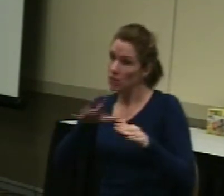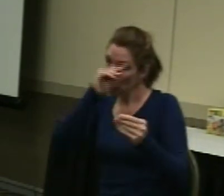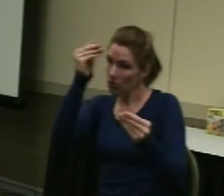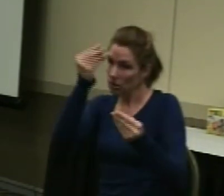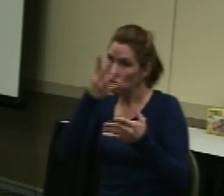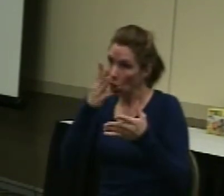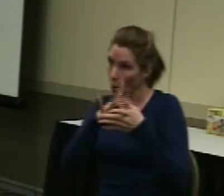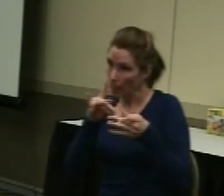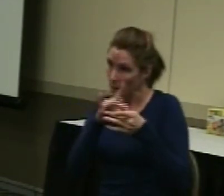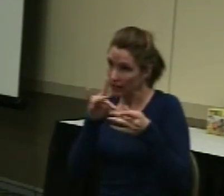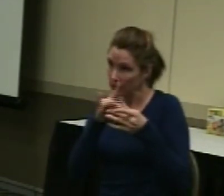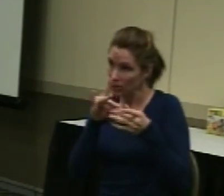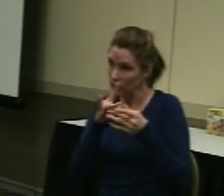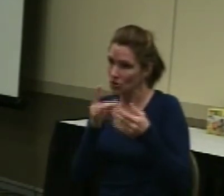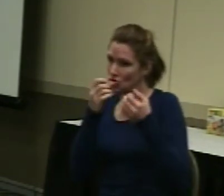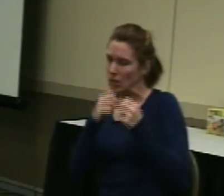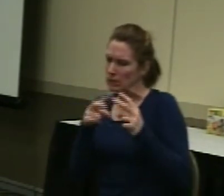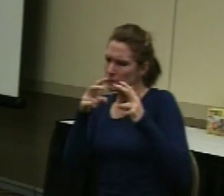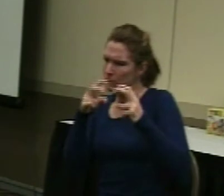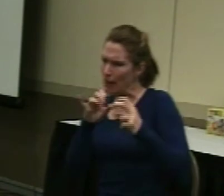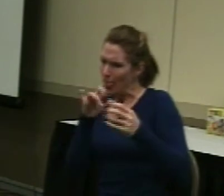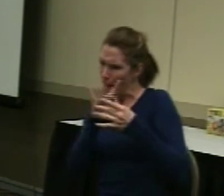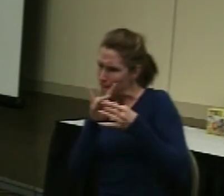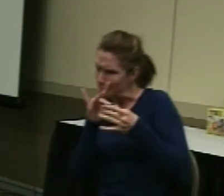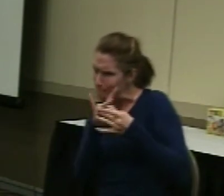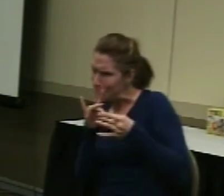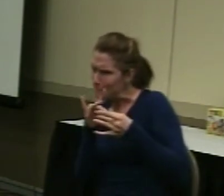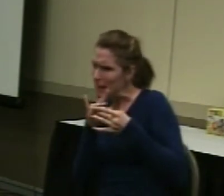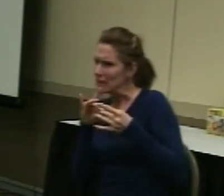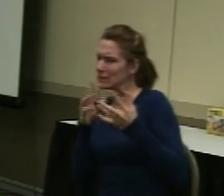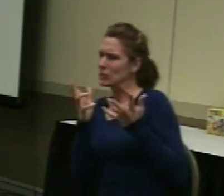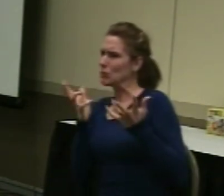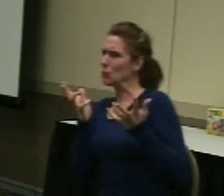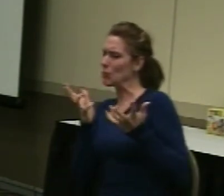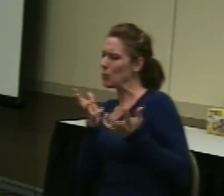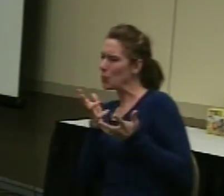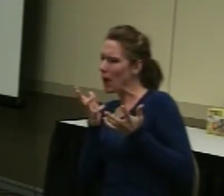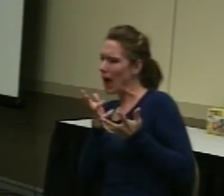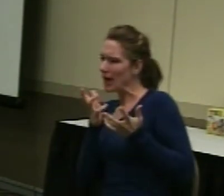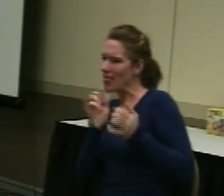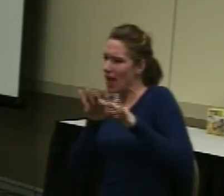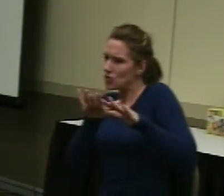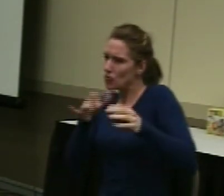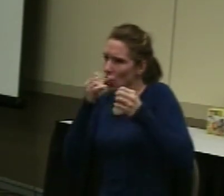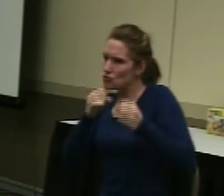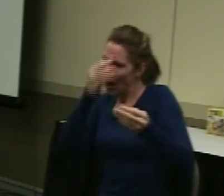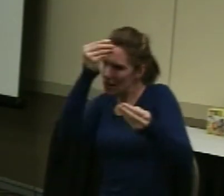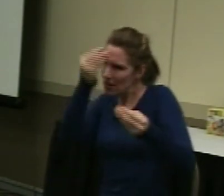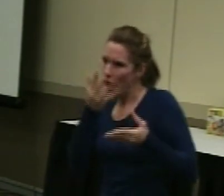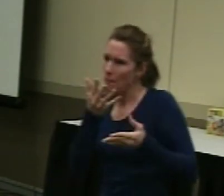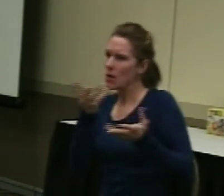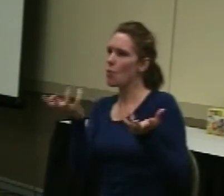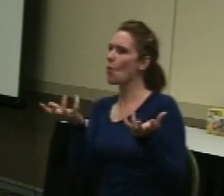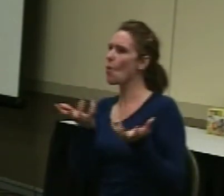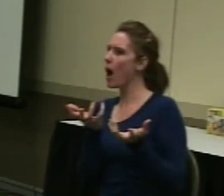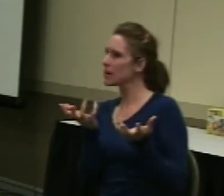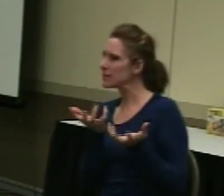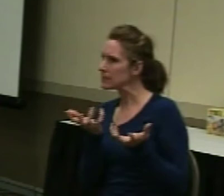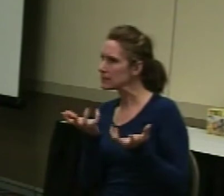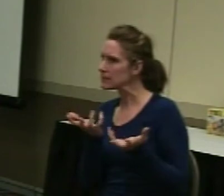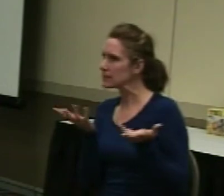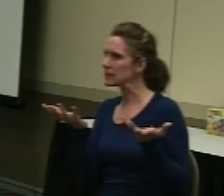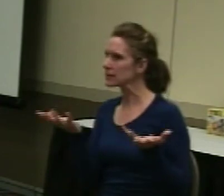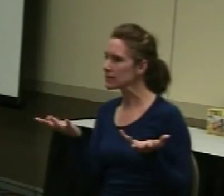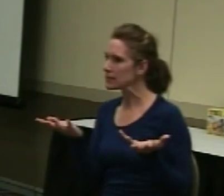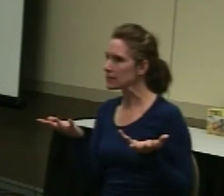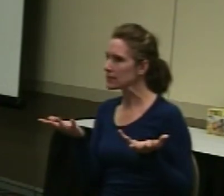a matter of trying to discern, truly a matter of trying to discern what is it that the child